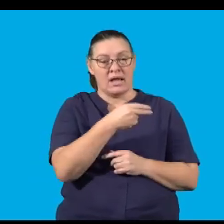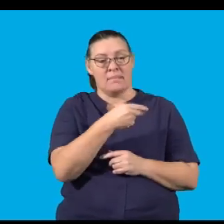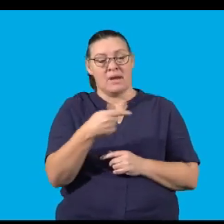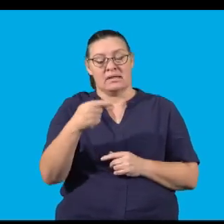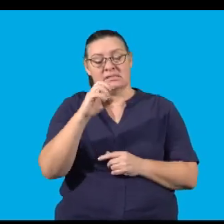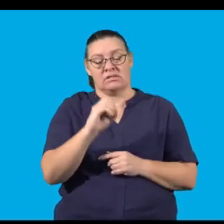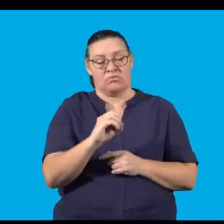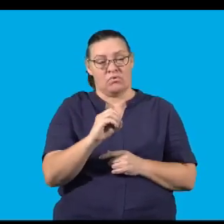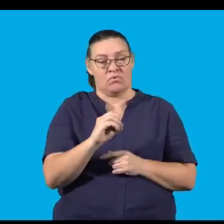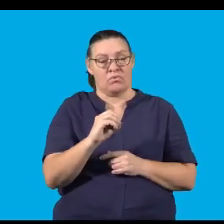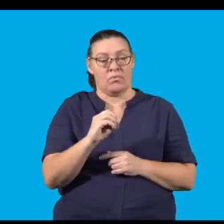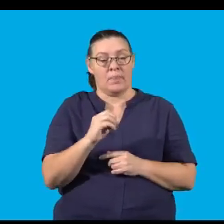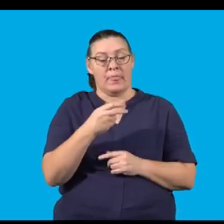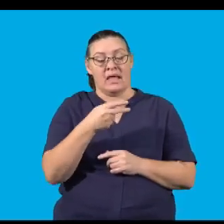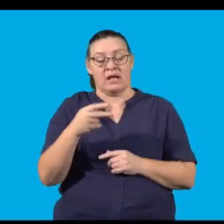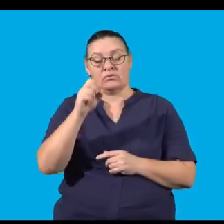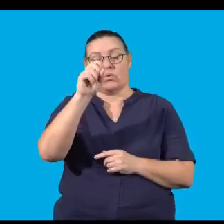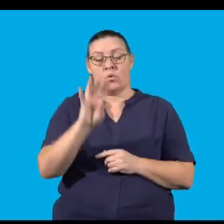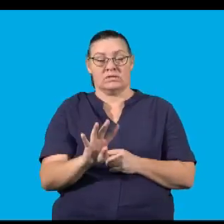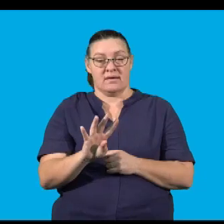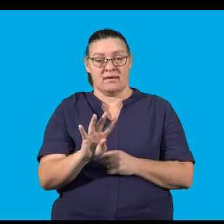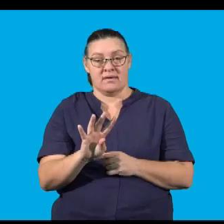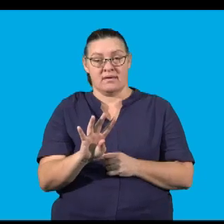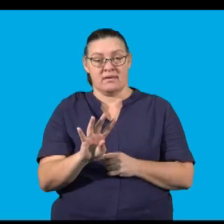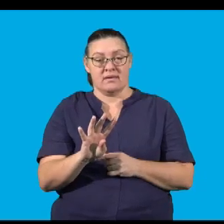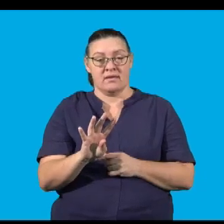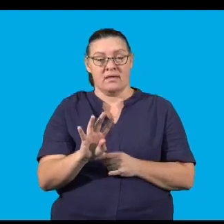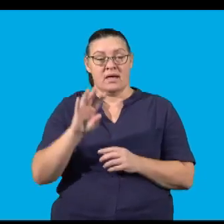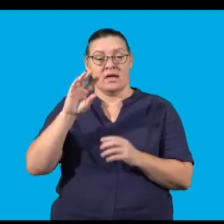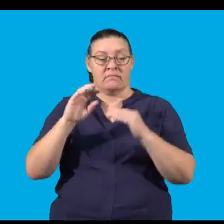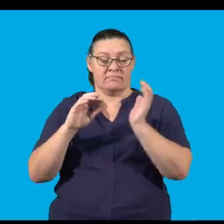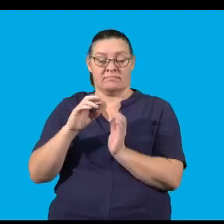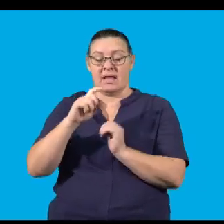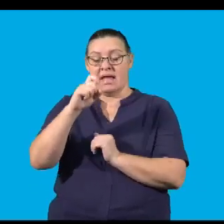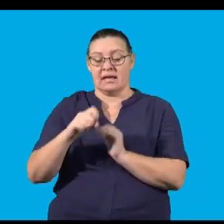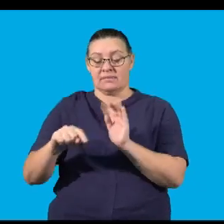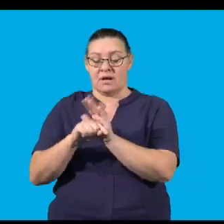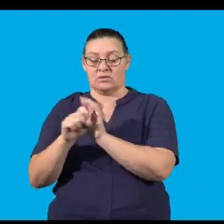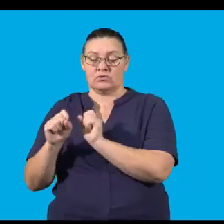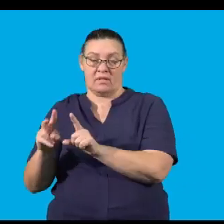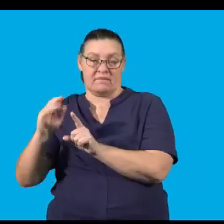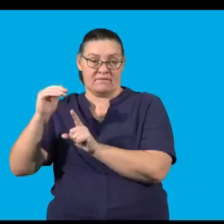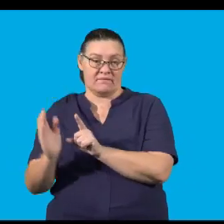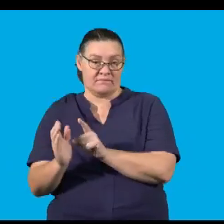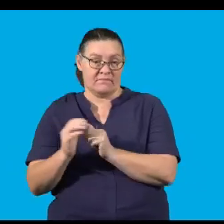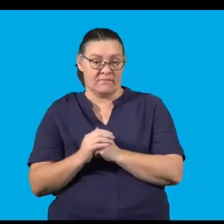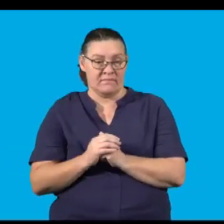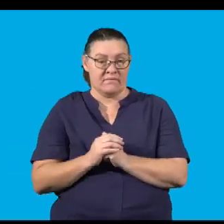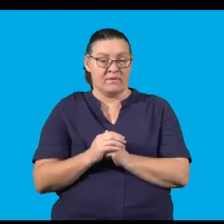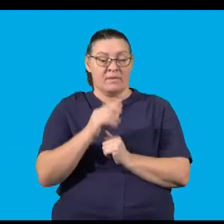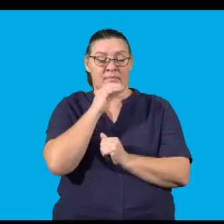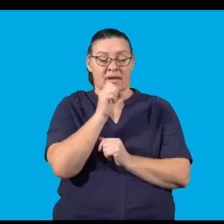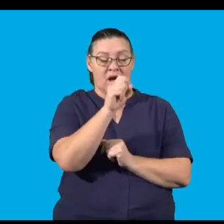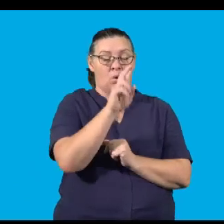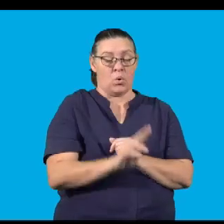minus 0 is equal to a quarter into x minus 12. So this will